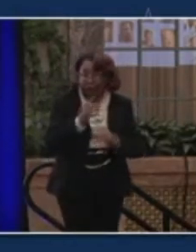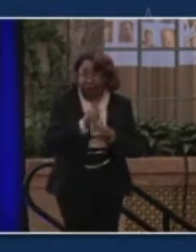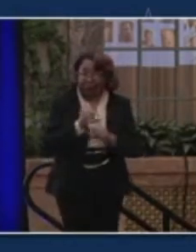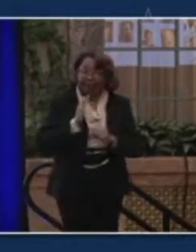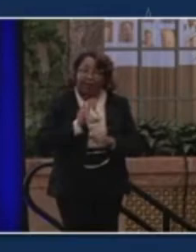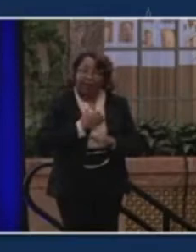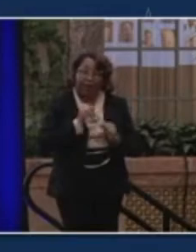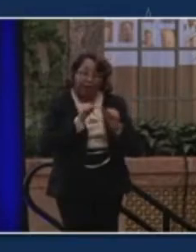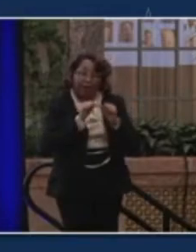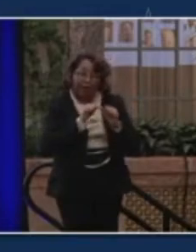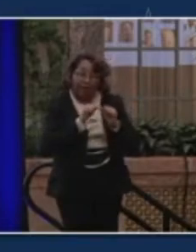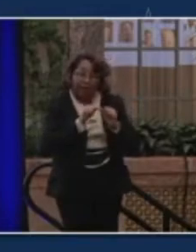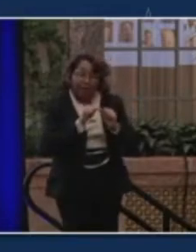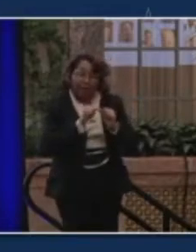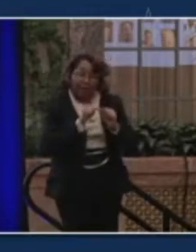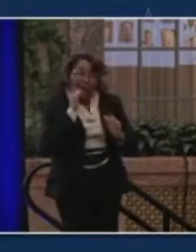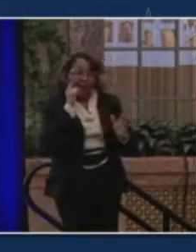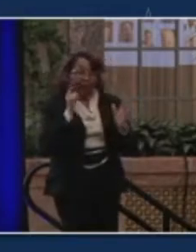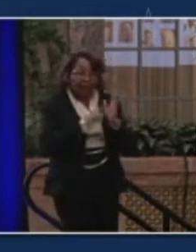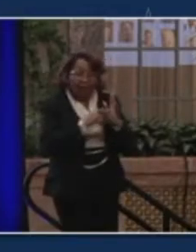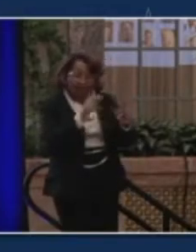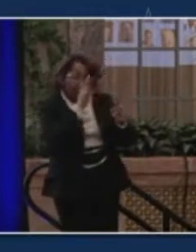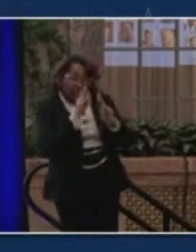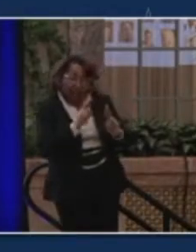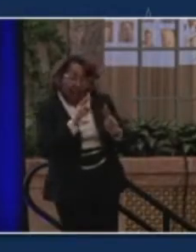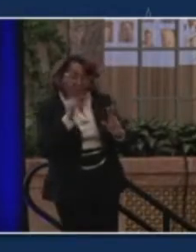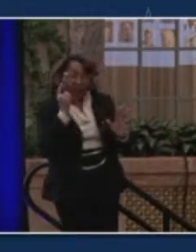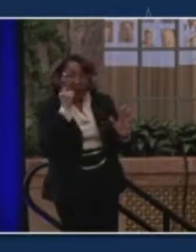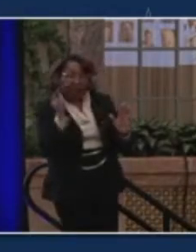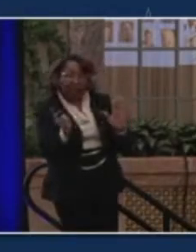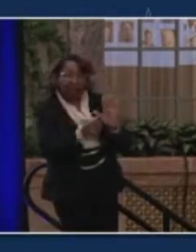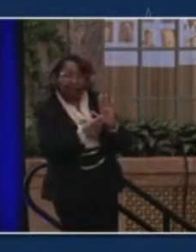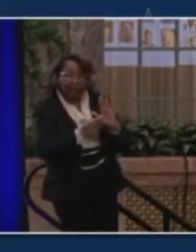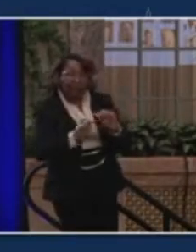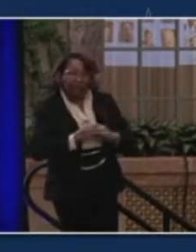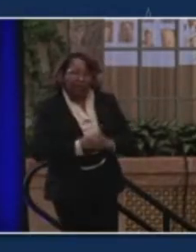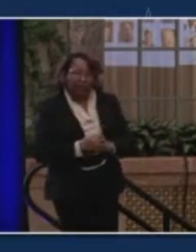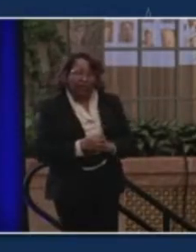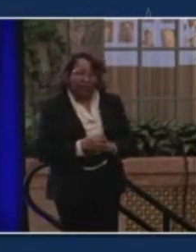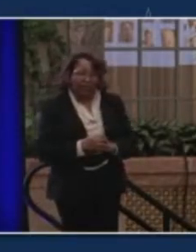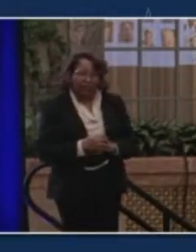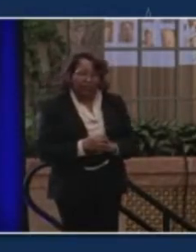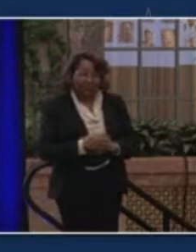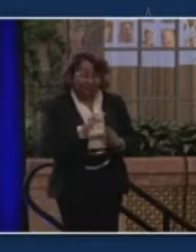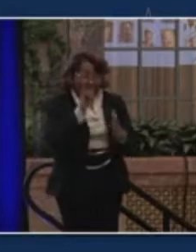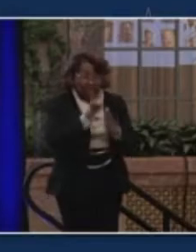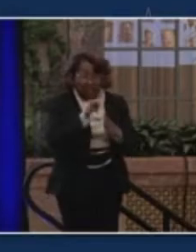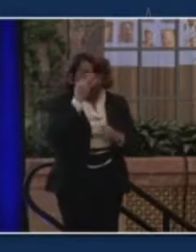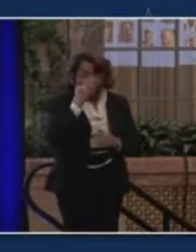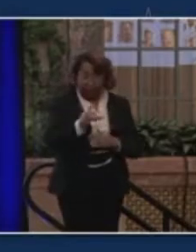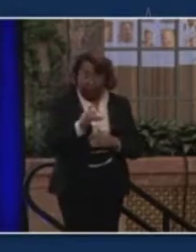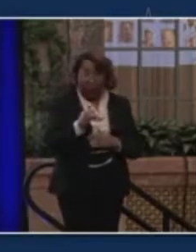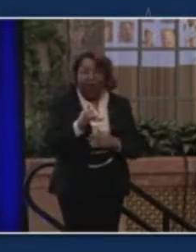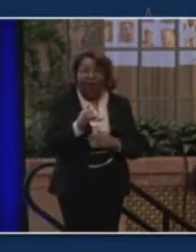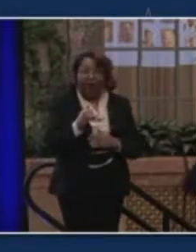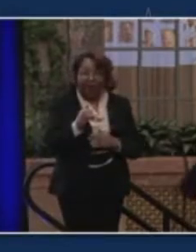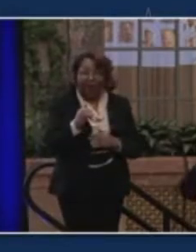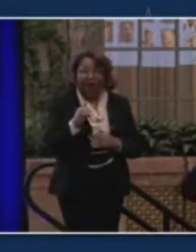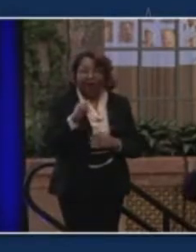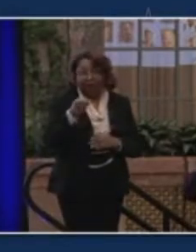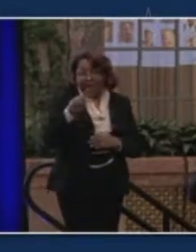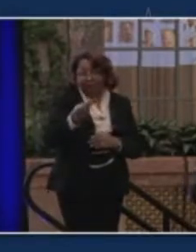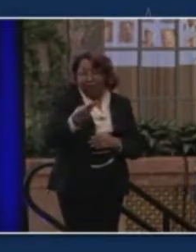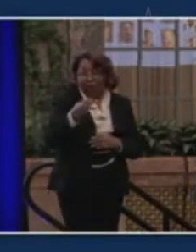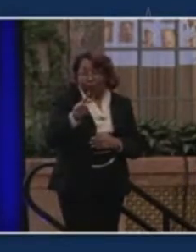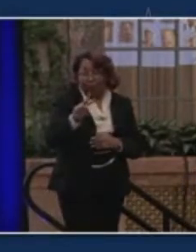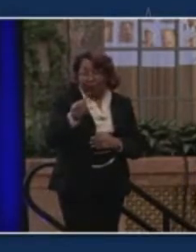ongoing acknowledgement, respect, and recognition. Yes. That's why the Mayor Harold Washington Legacy